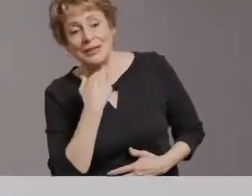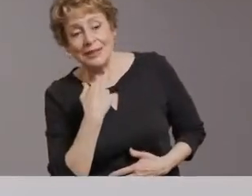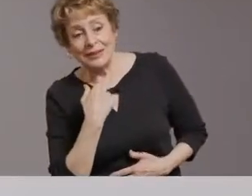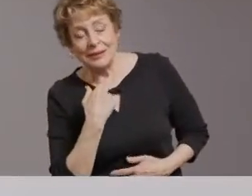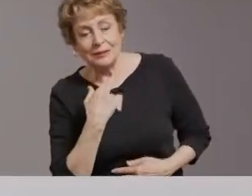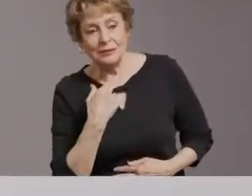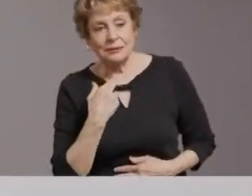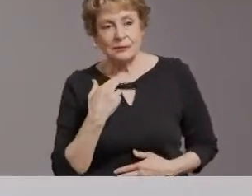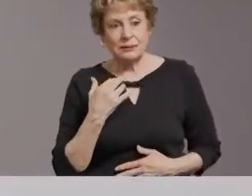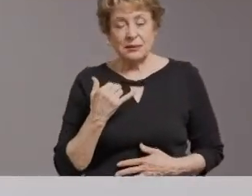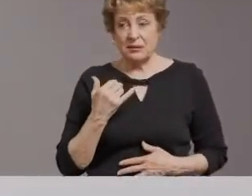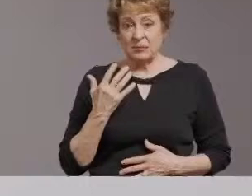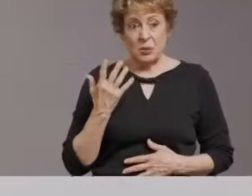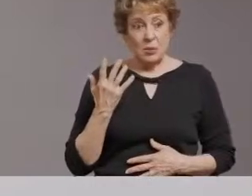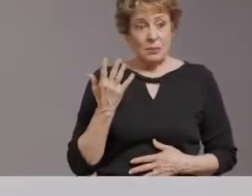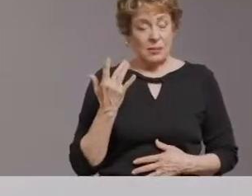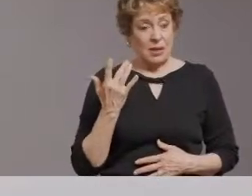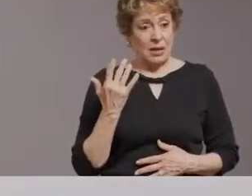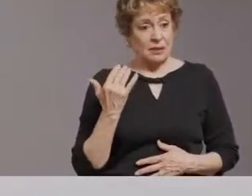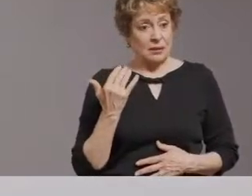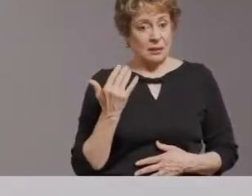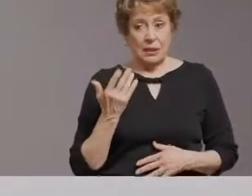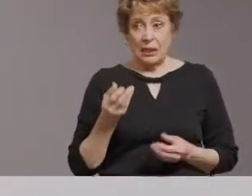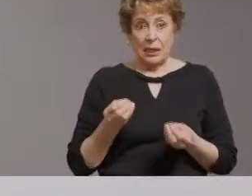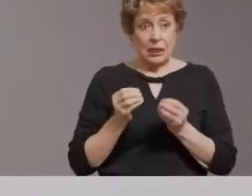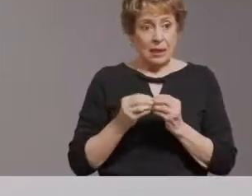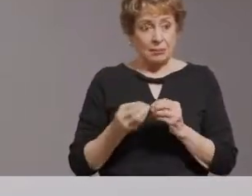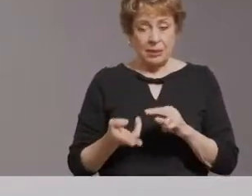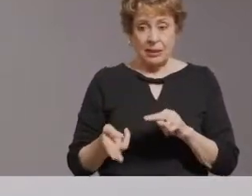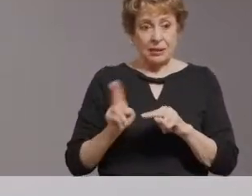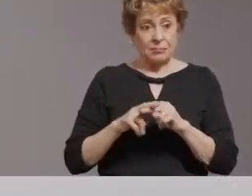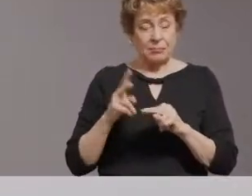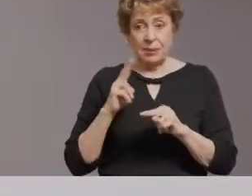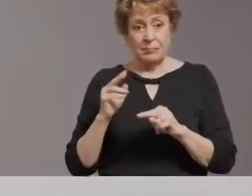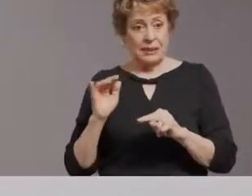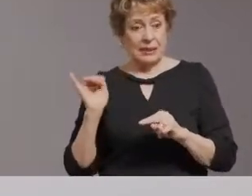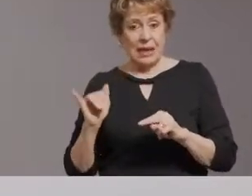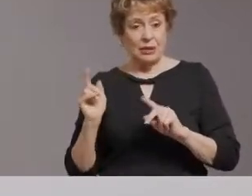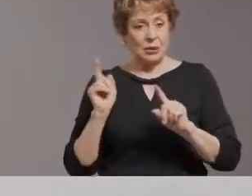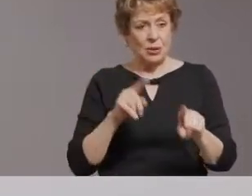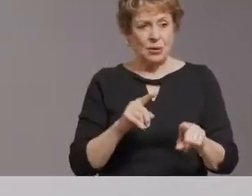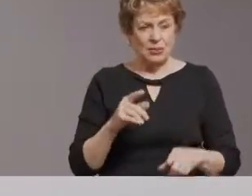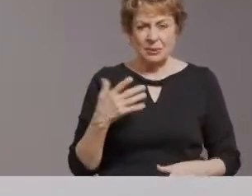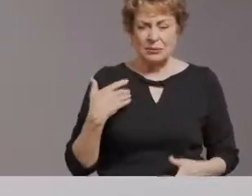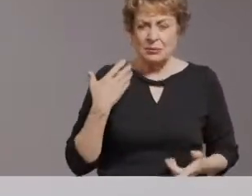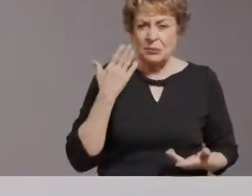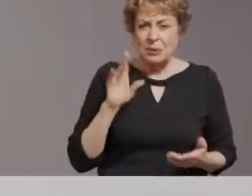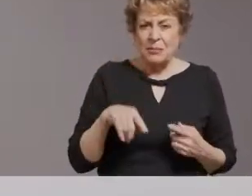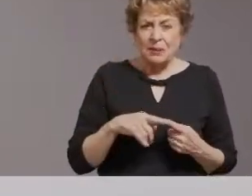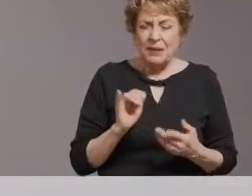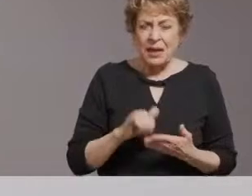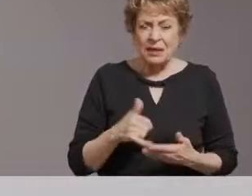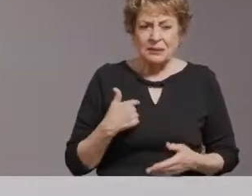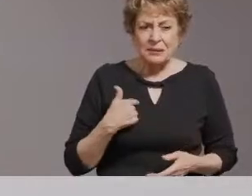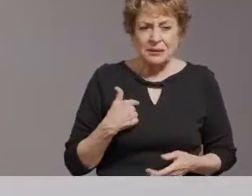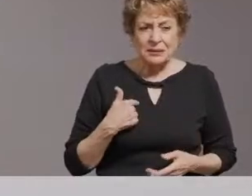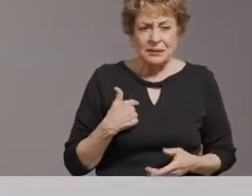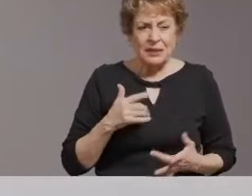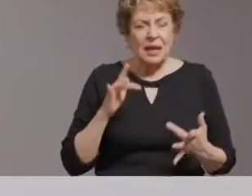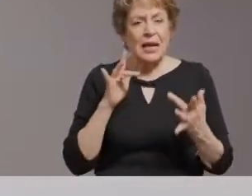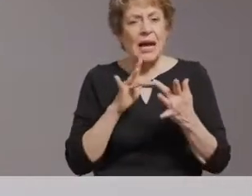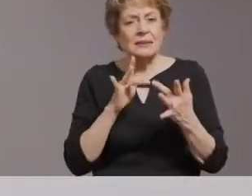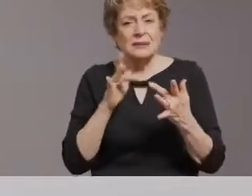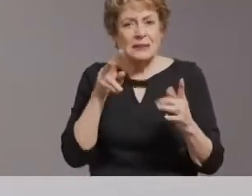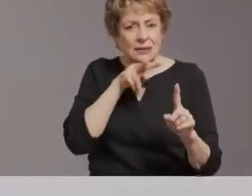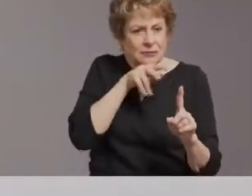It also, we ask, when you are contacted by a contact tracer, we ask a large number of questions, like where have you been in